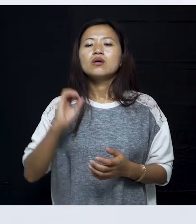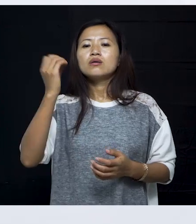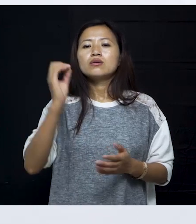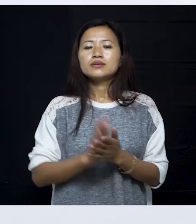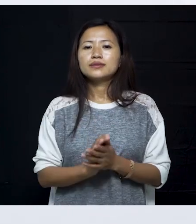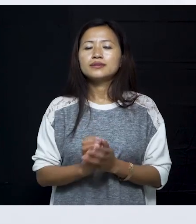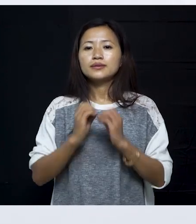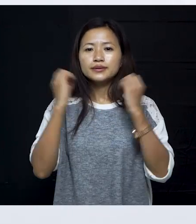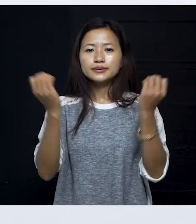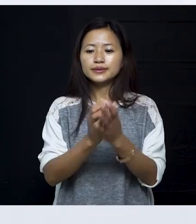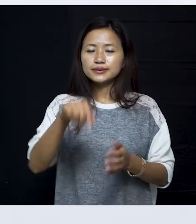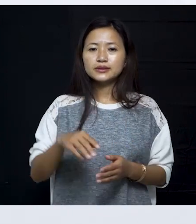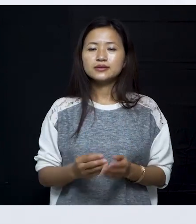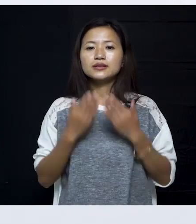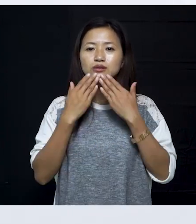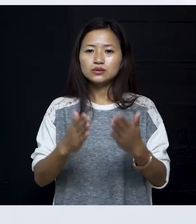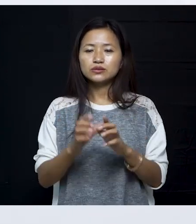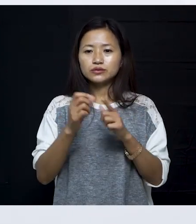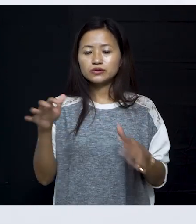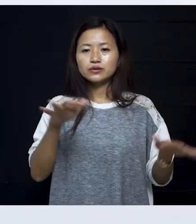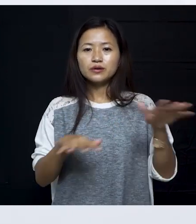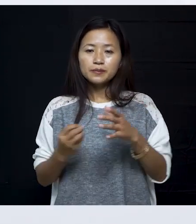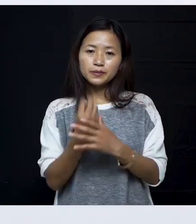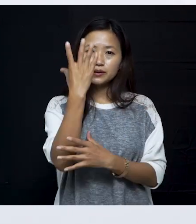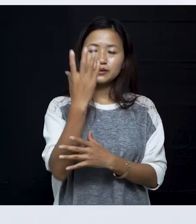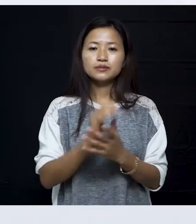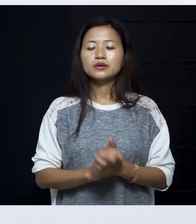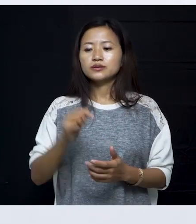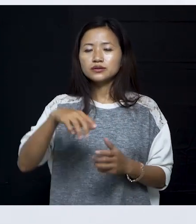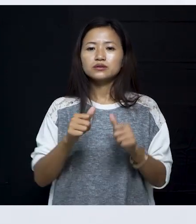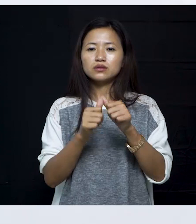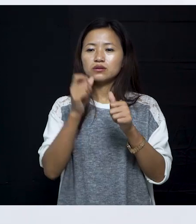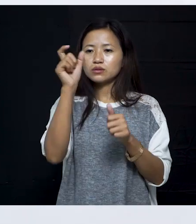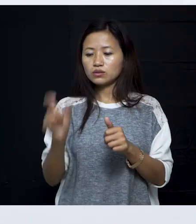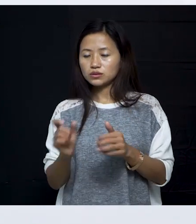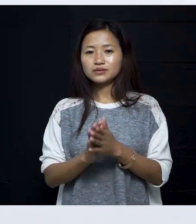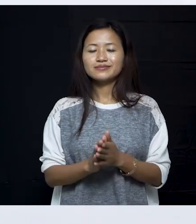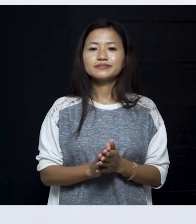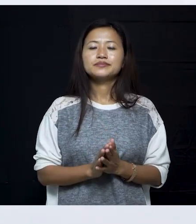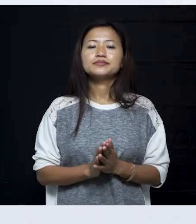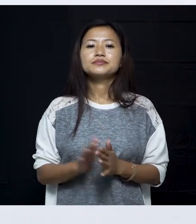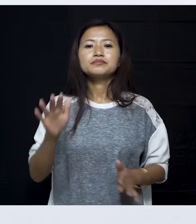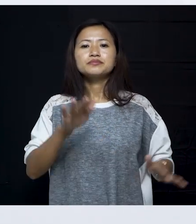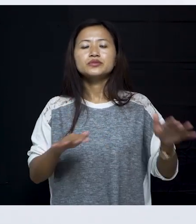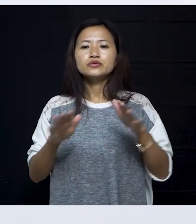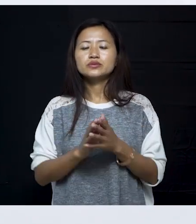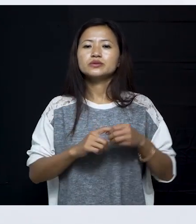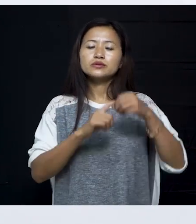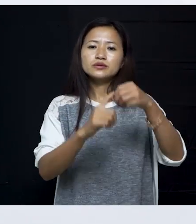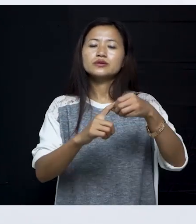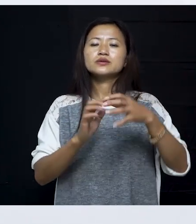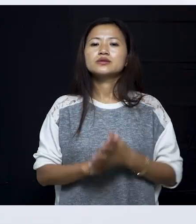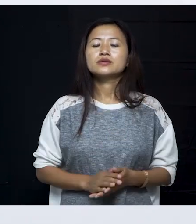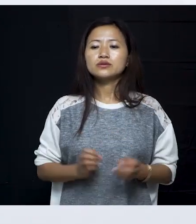this school drama club? Or audition for that matter. You already have it there in your question, so you would